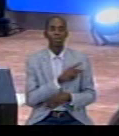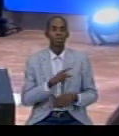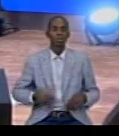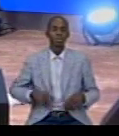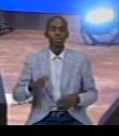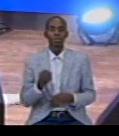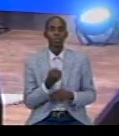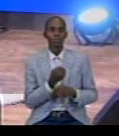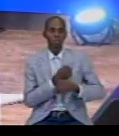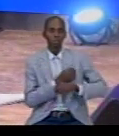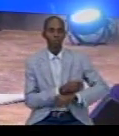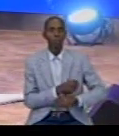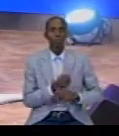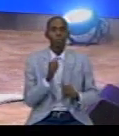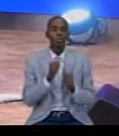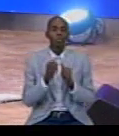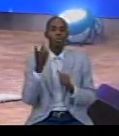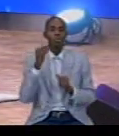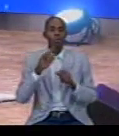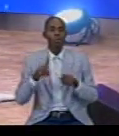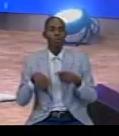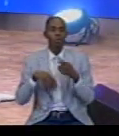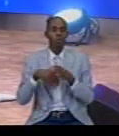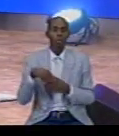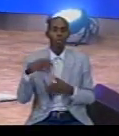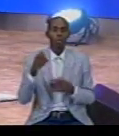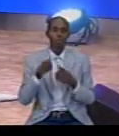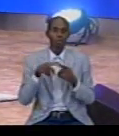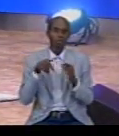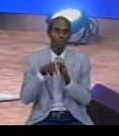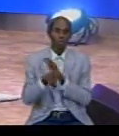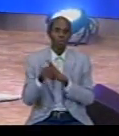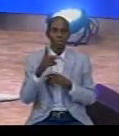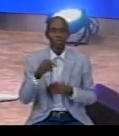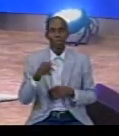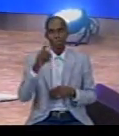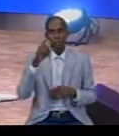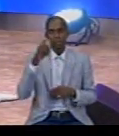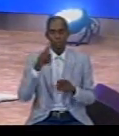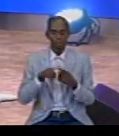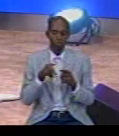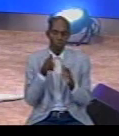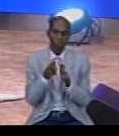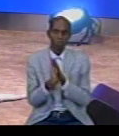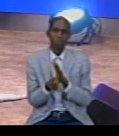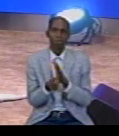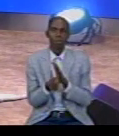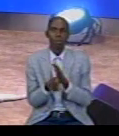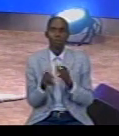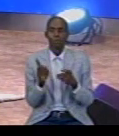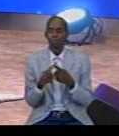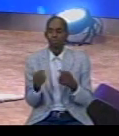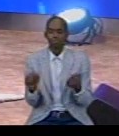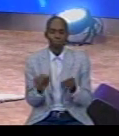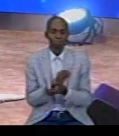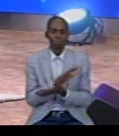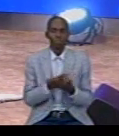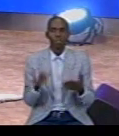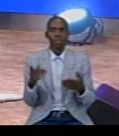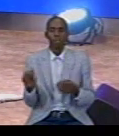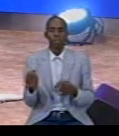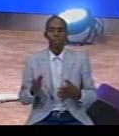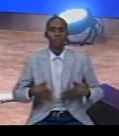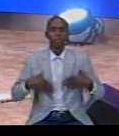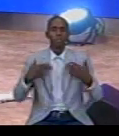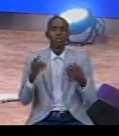king's guard, which was gone forth to slay, to kill, to terminate their lives,